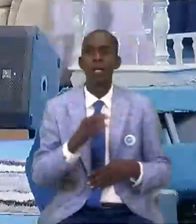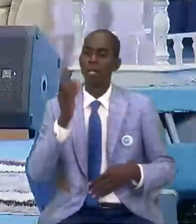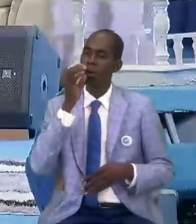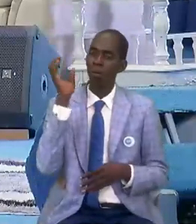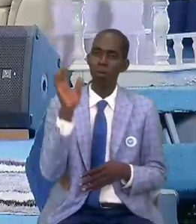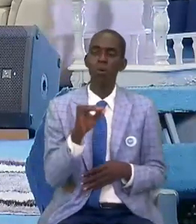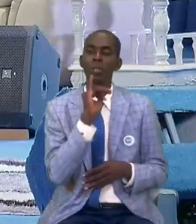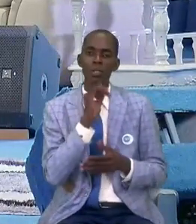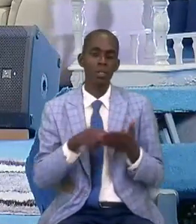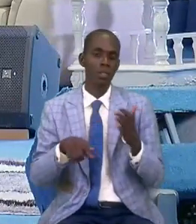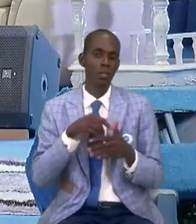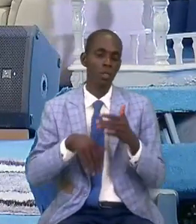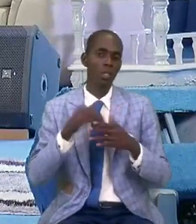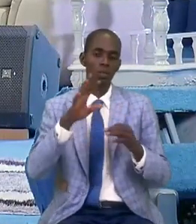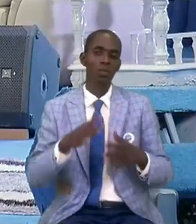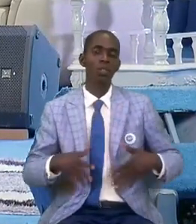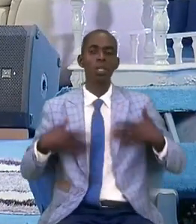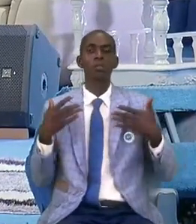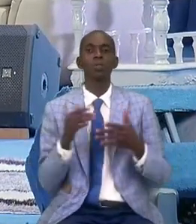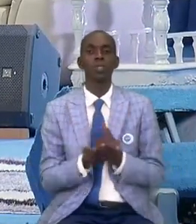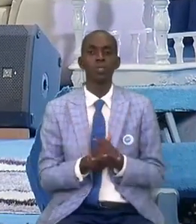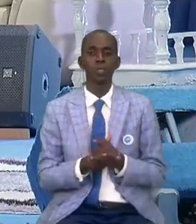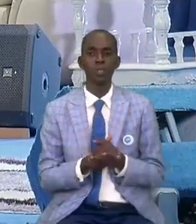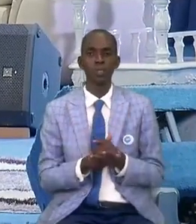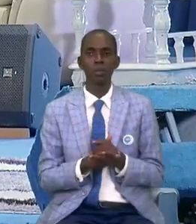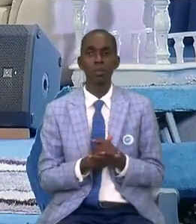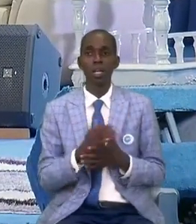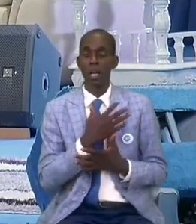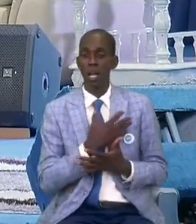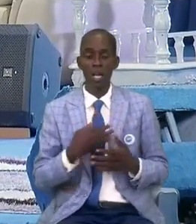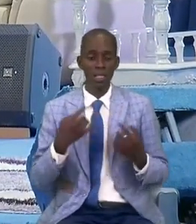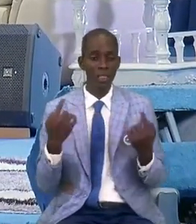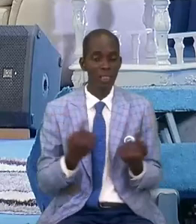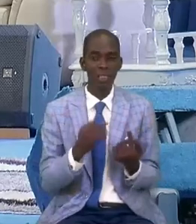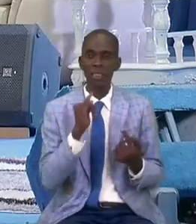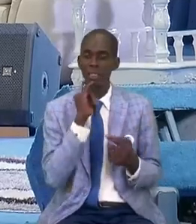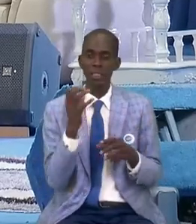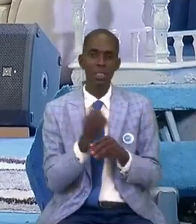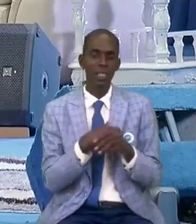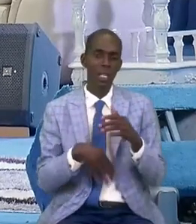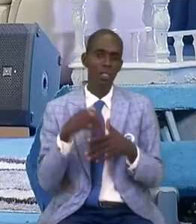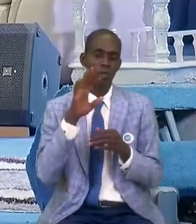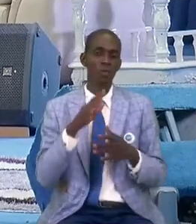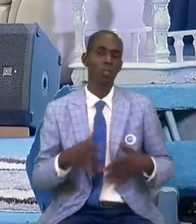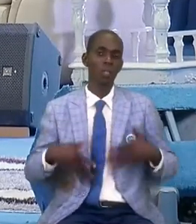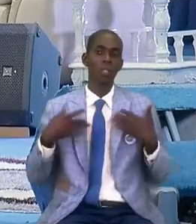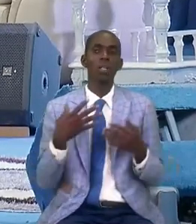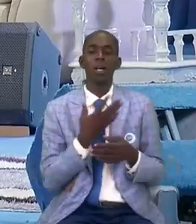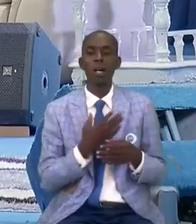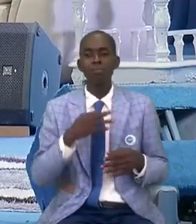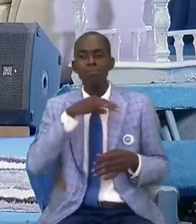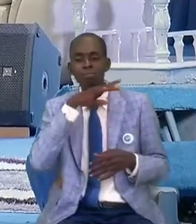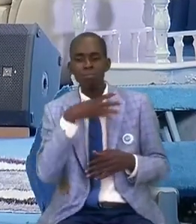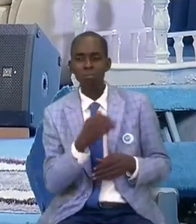sin is taken out of your life, and iniquity is taken out of your life. The Lord is doing it now.